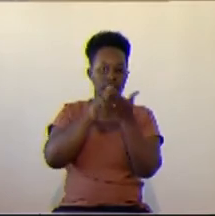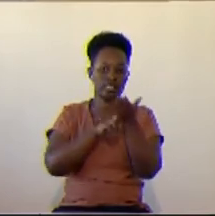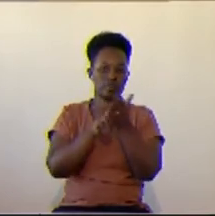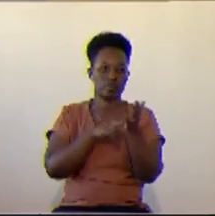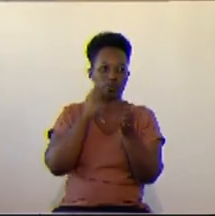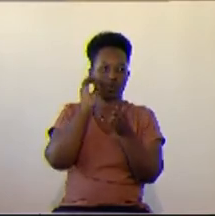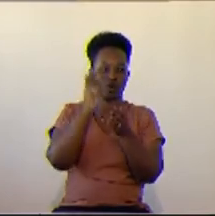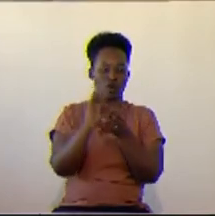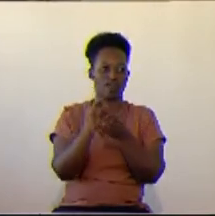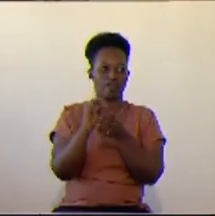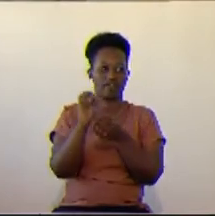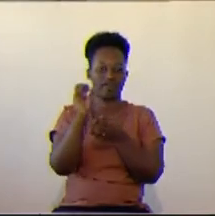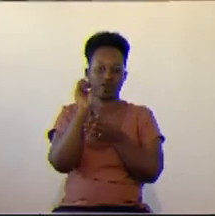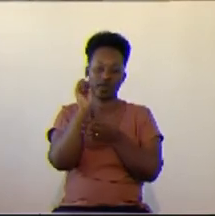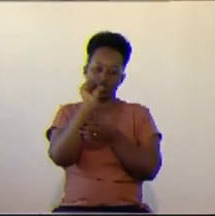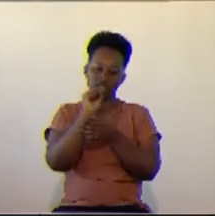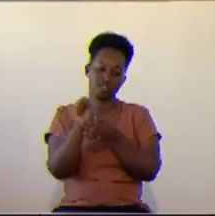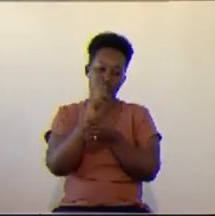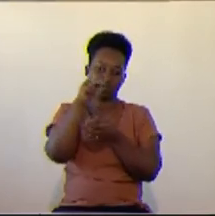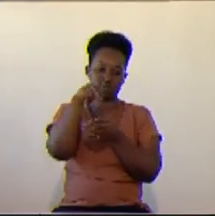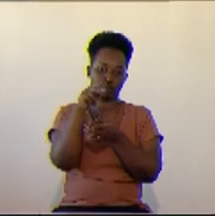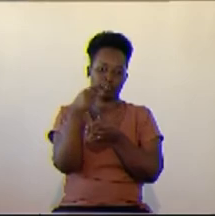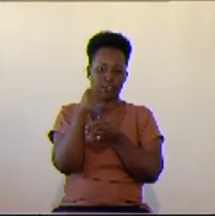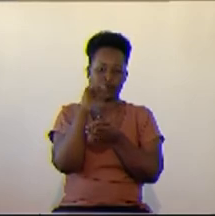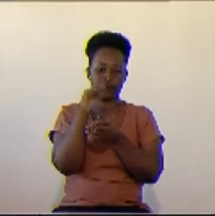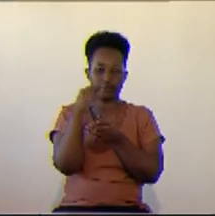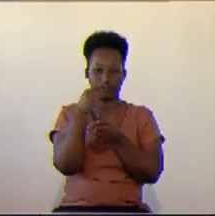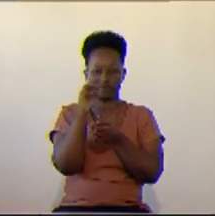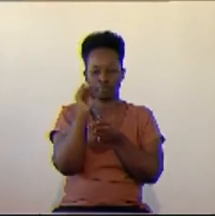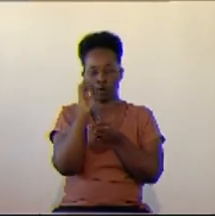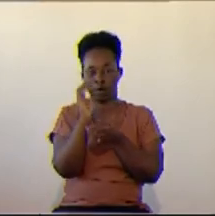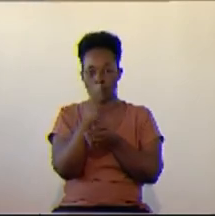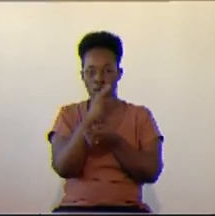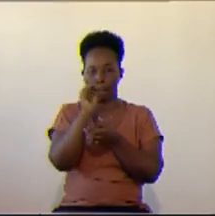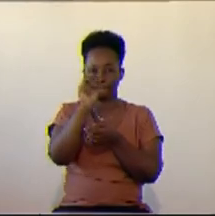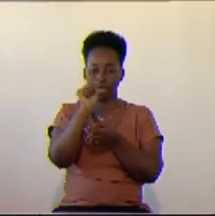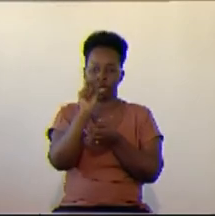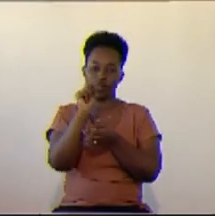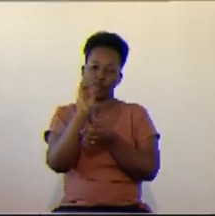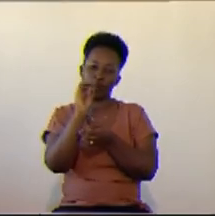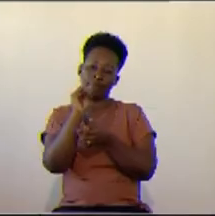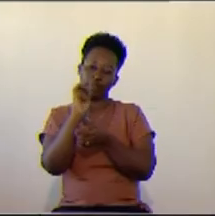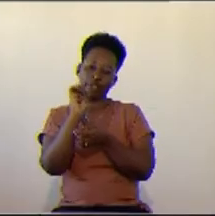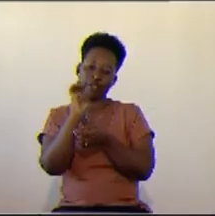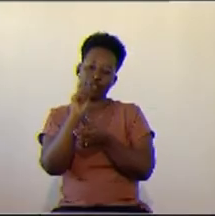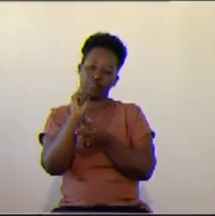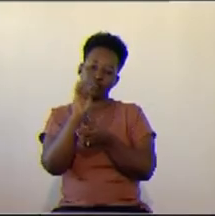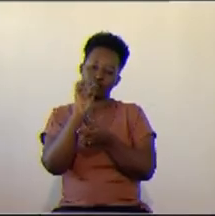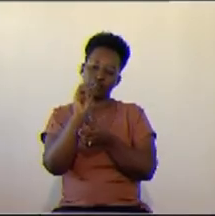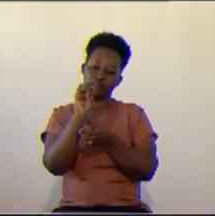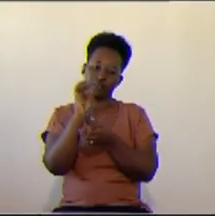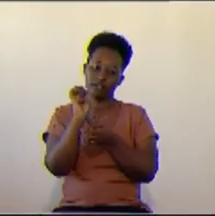a sphygmomanometer. So after understanding what a sphygmomanometer is, we should also